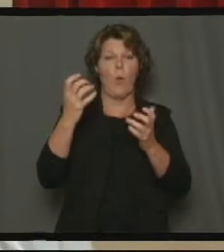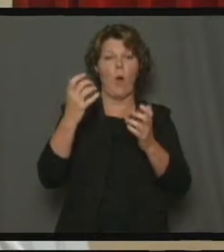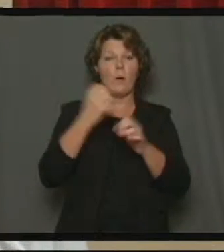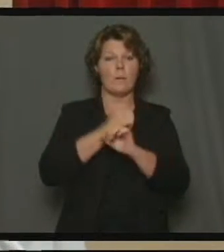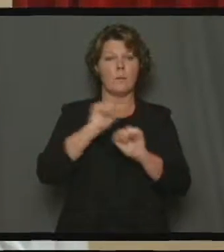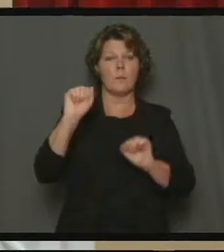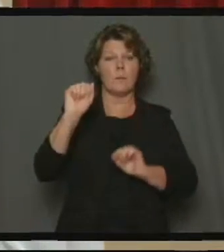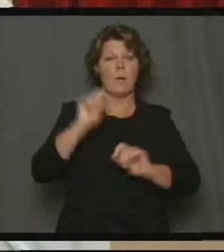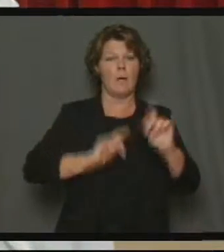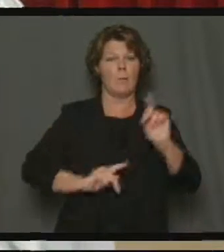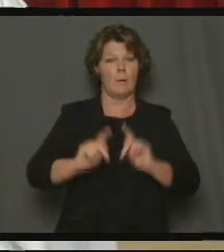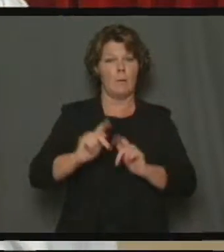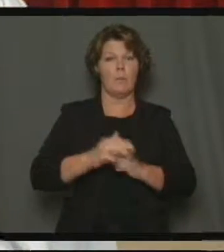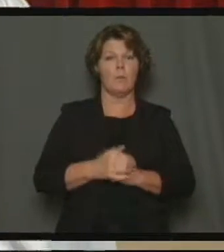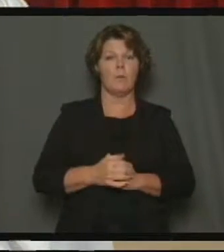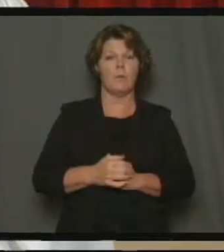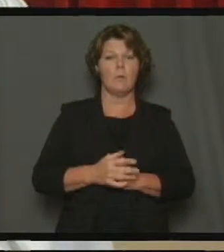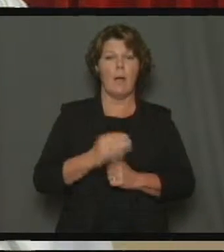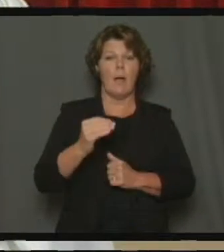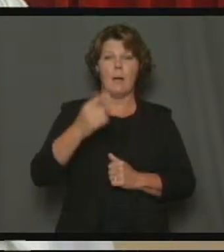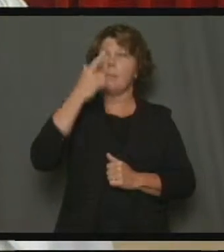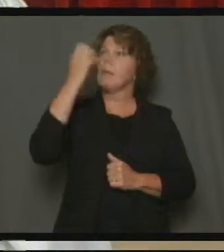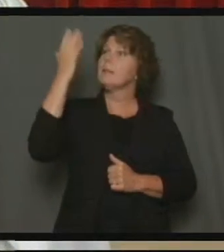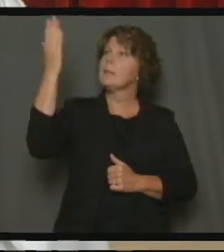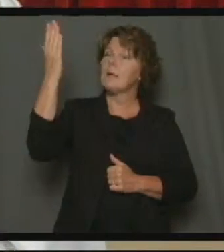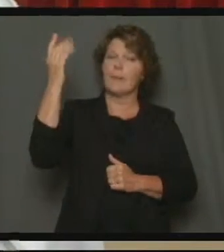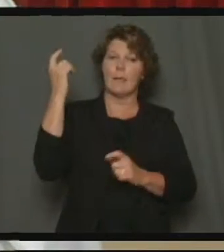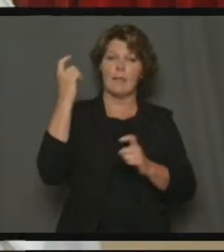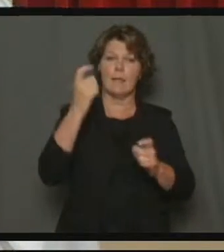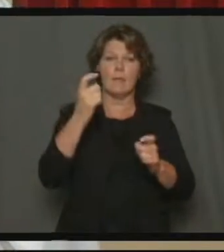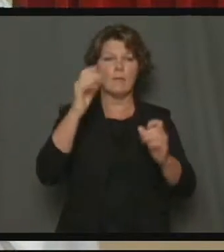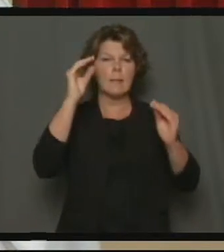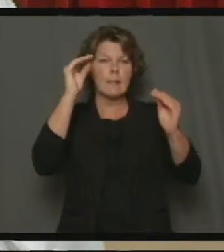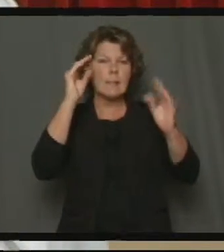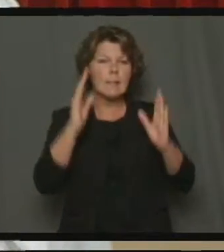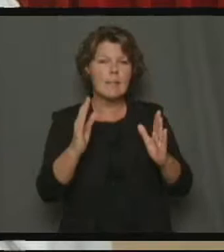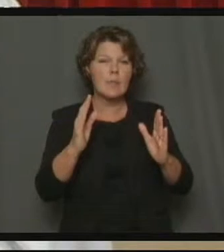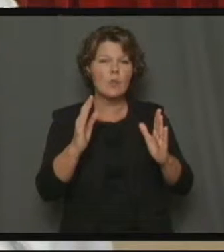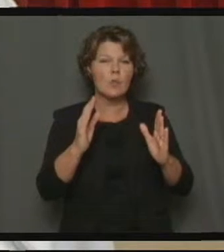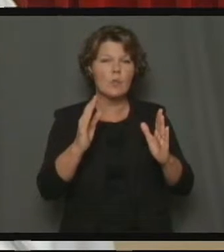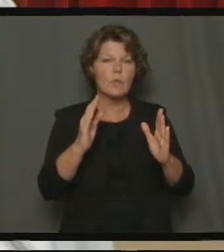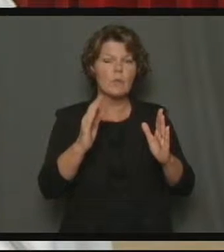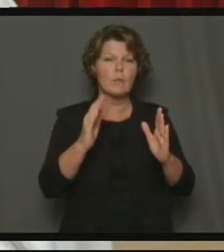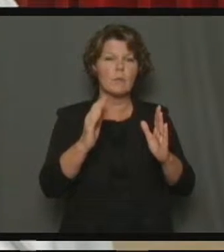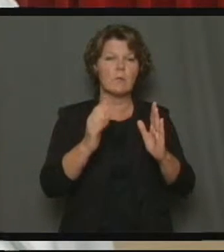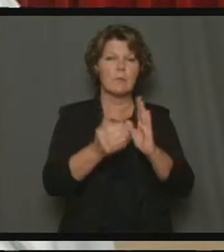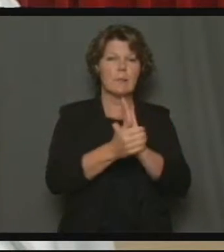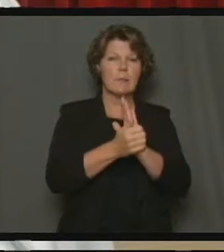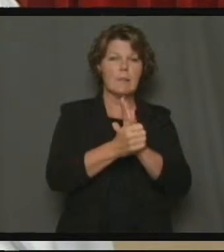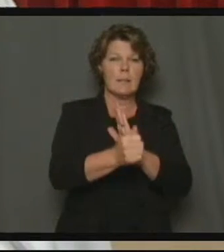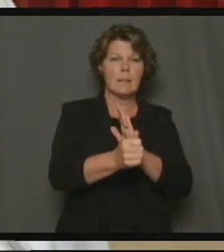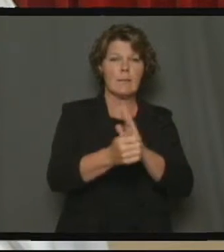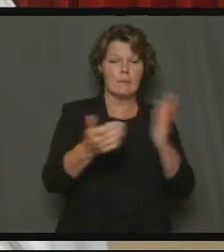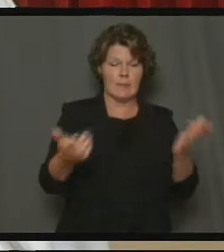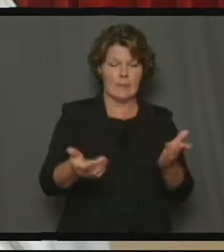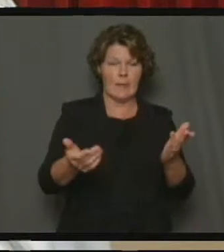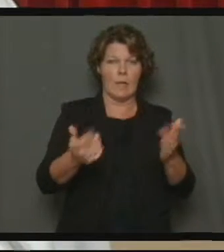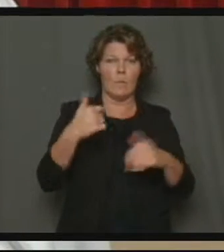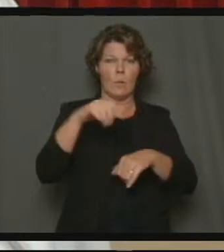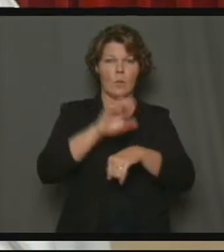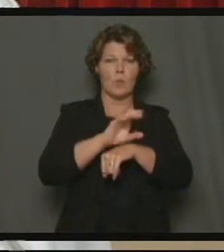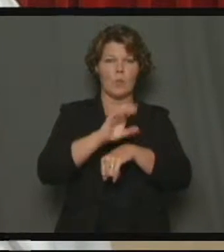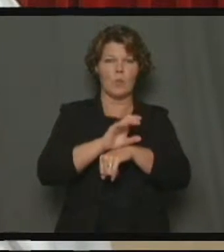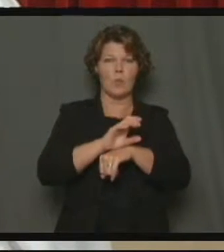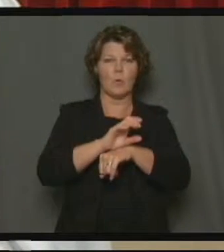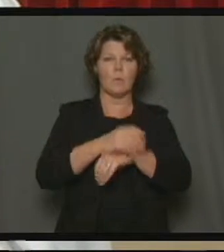save humankind, and because He has given teachers and other gifts to the church.